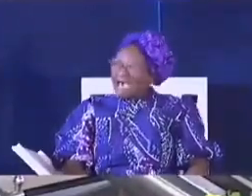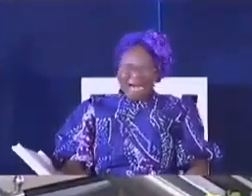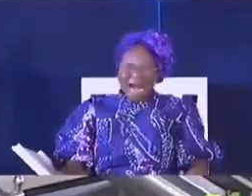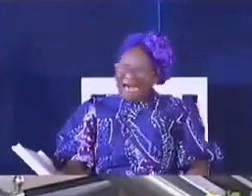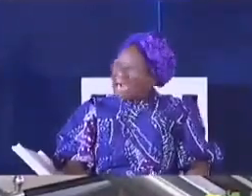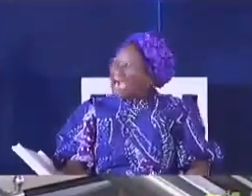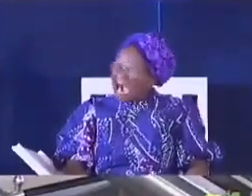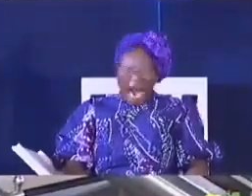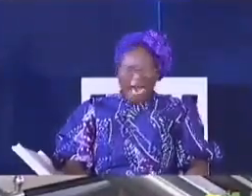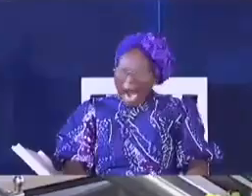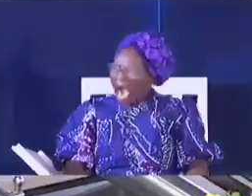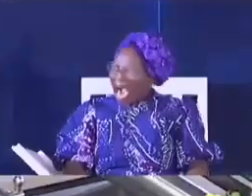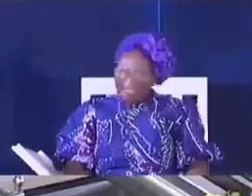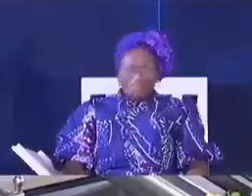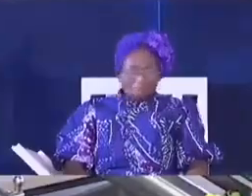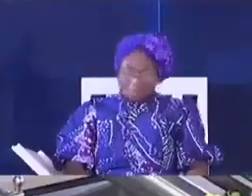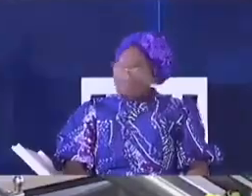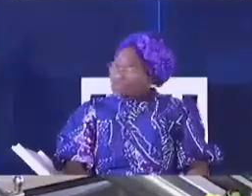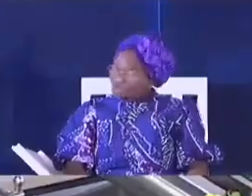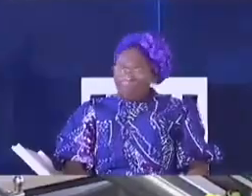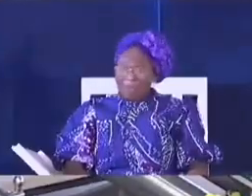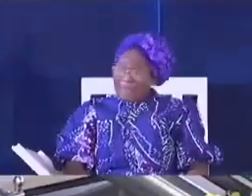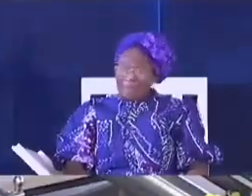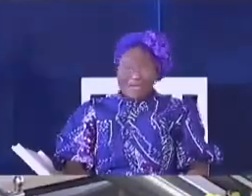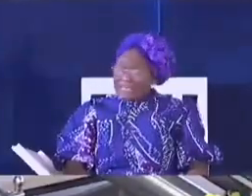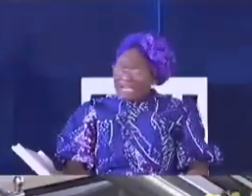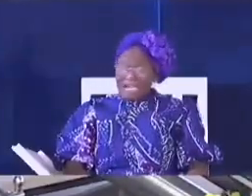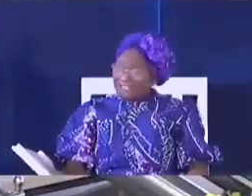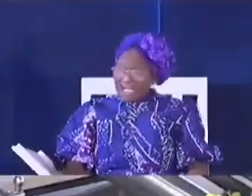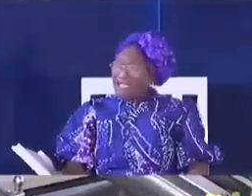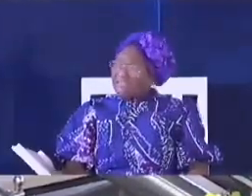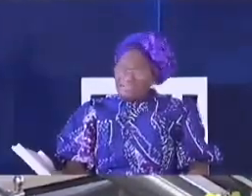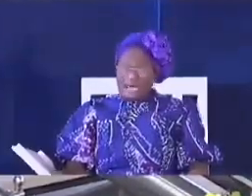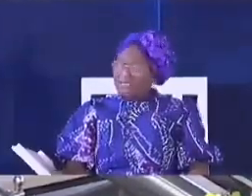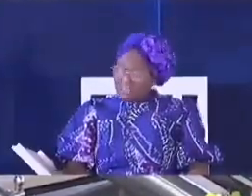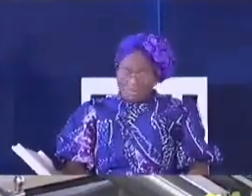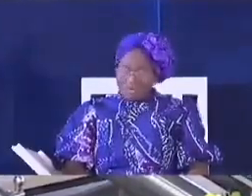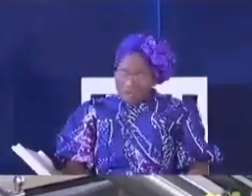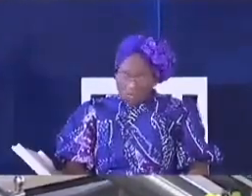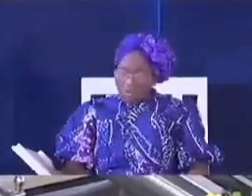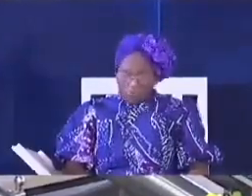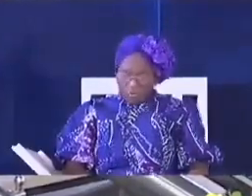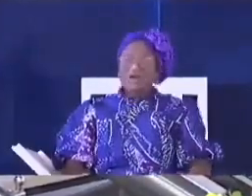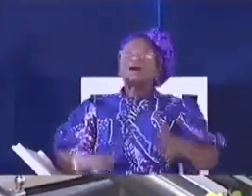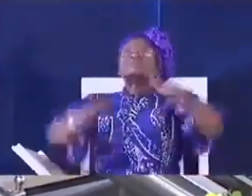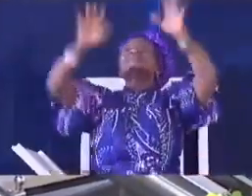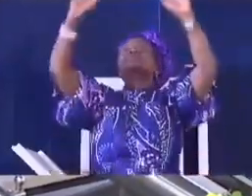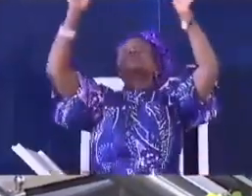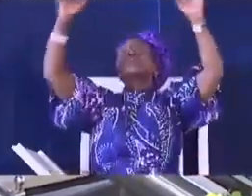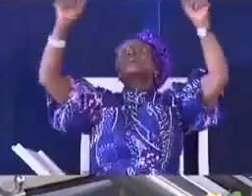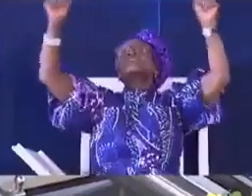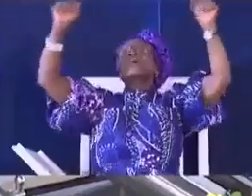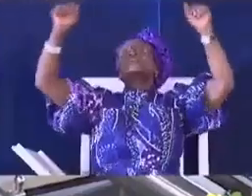Remoko kotonde remakakatende keremakashakatonde remokotonda.